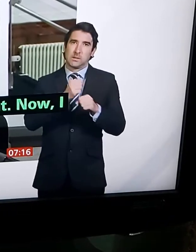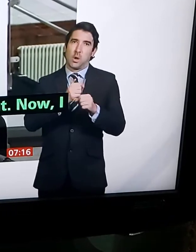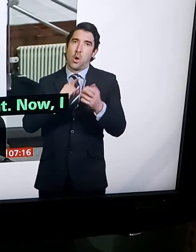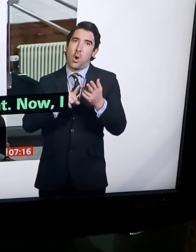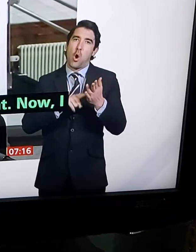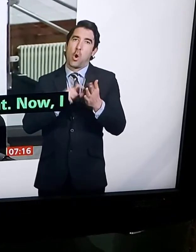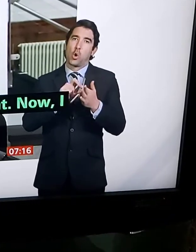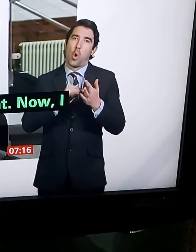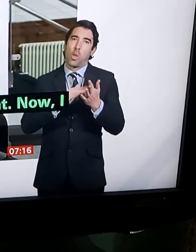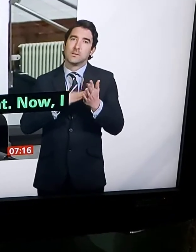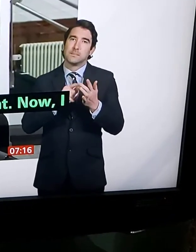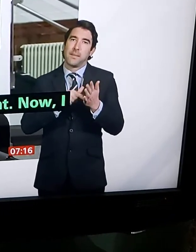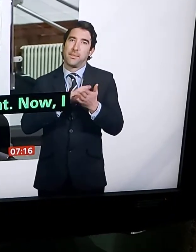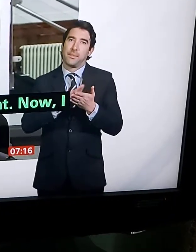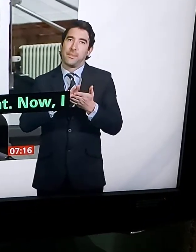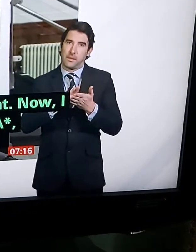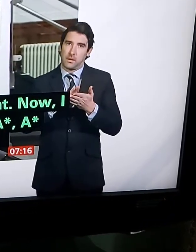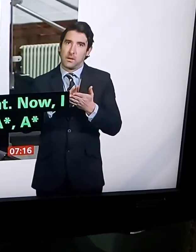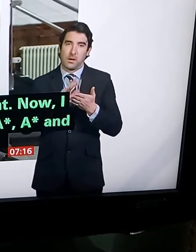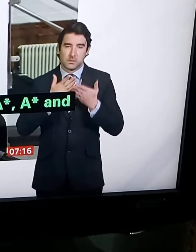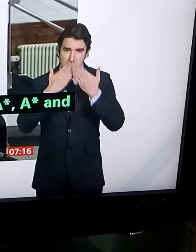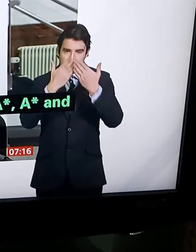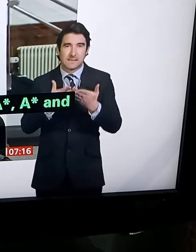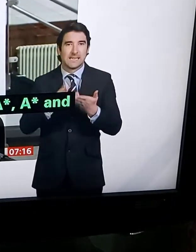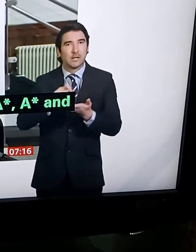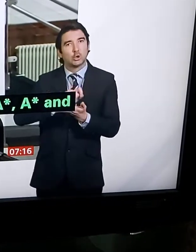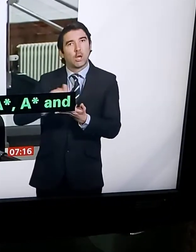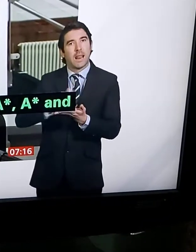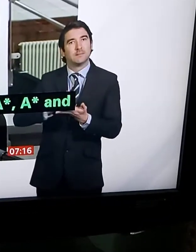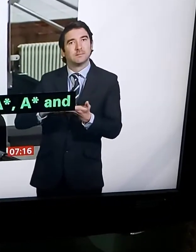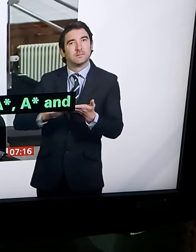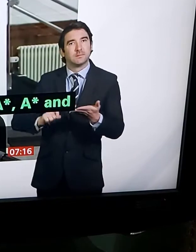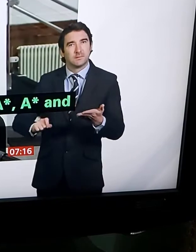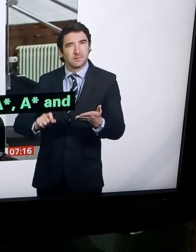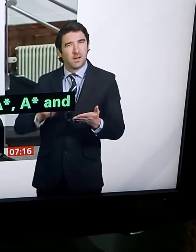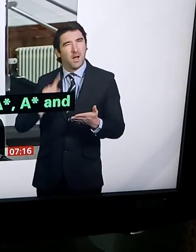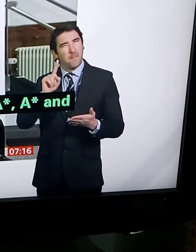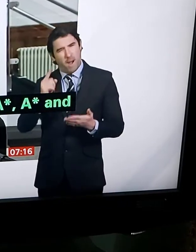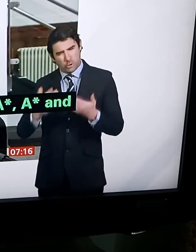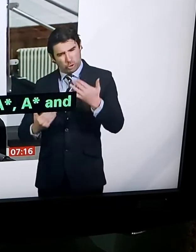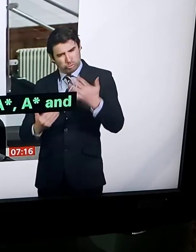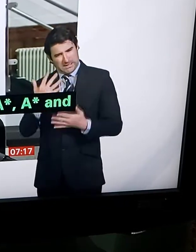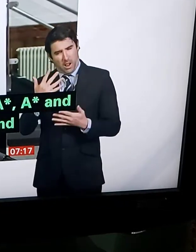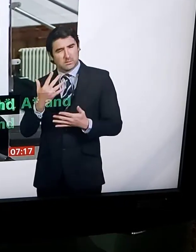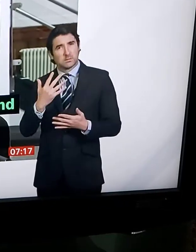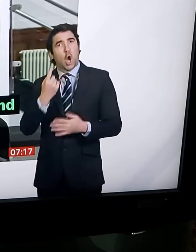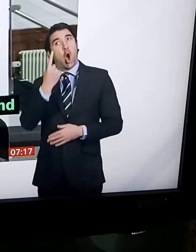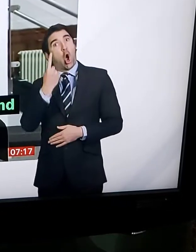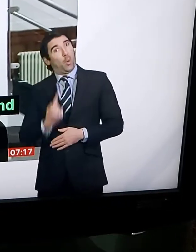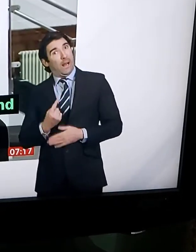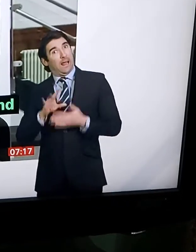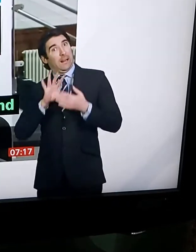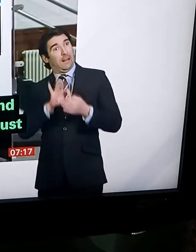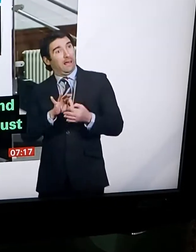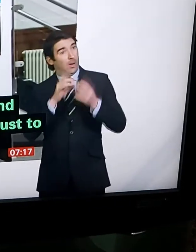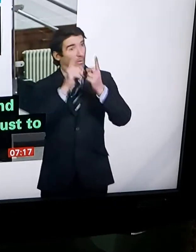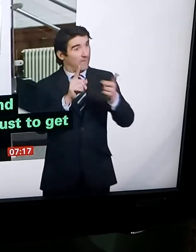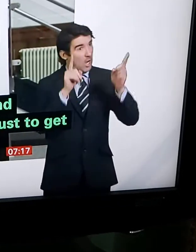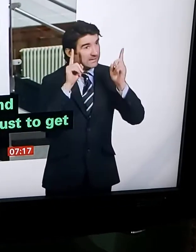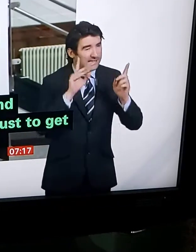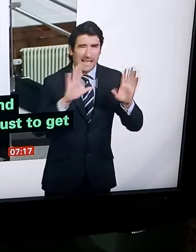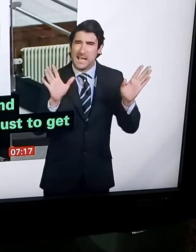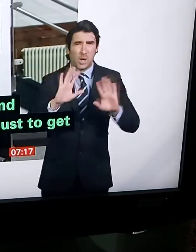journalism, but I still feel like grades and exams aren't necessarily just to get into university. They're something personal, and I really do